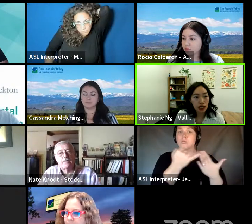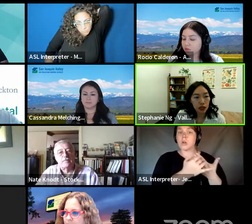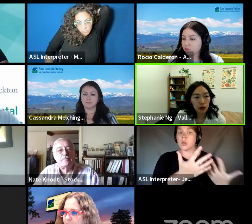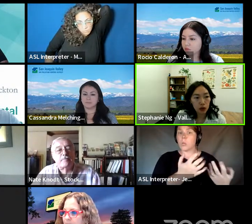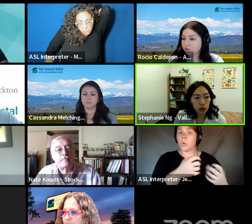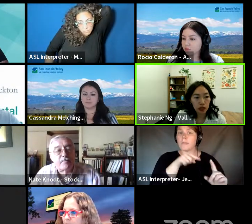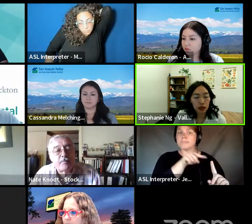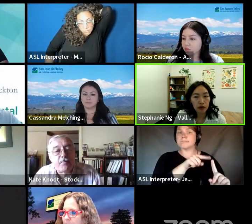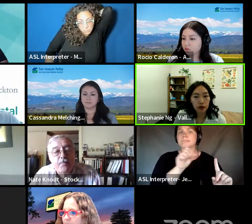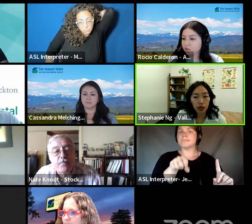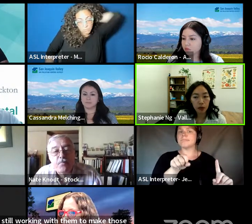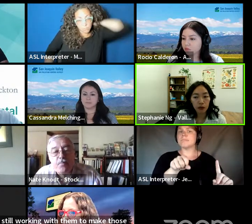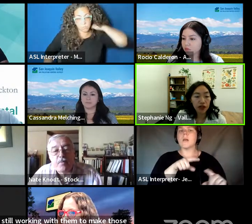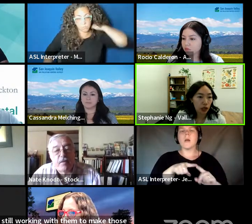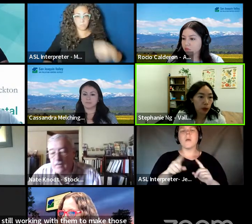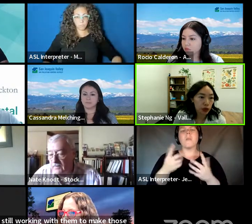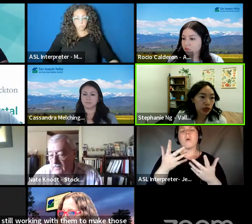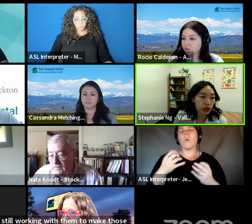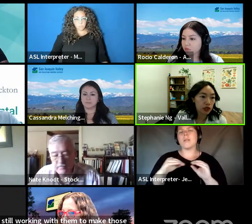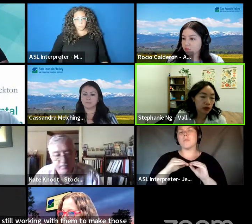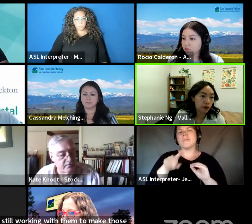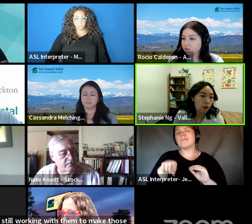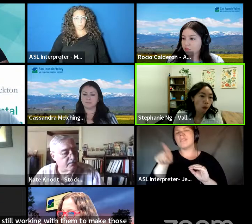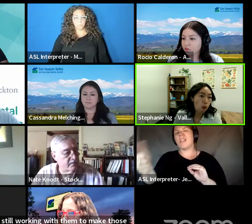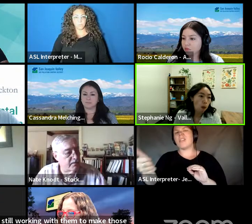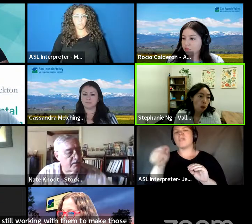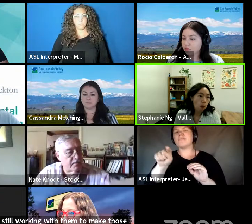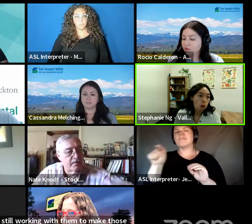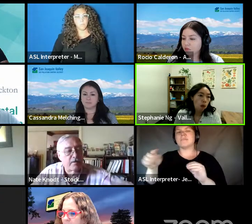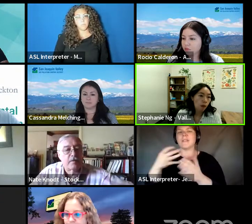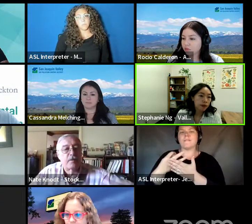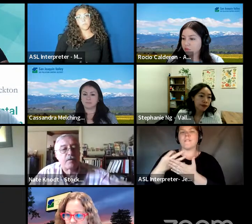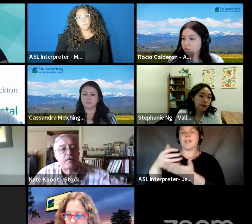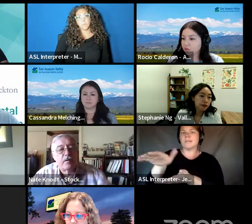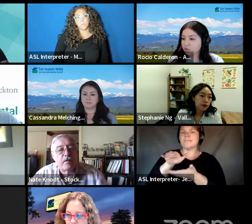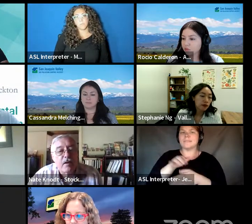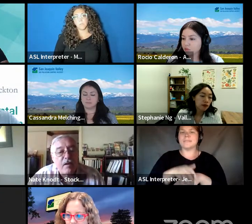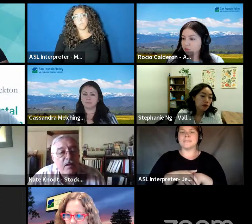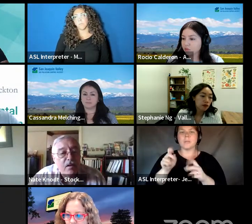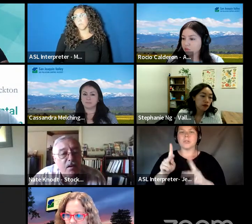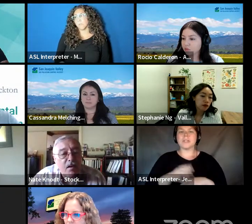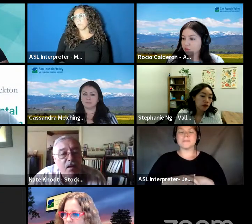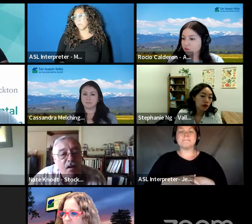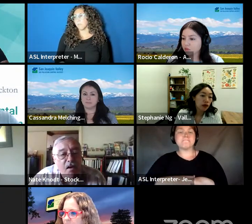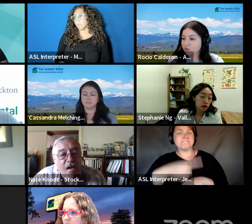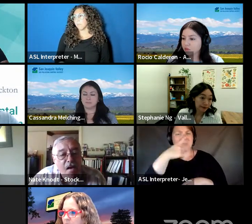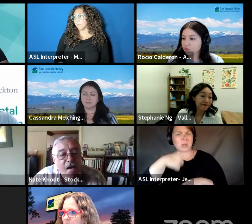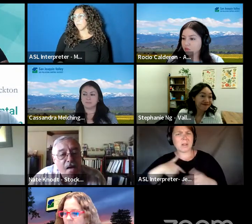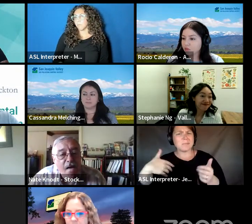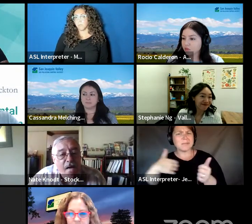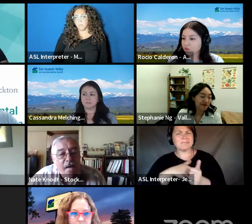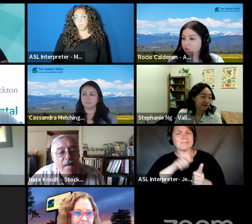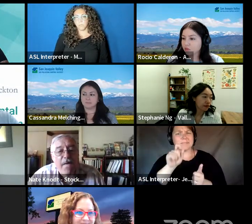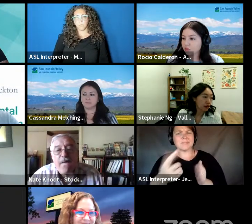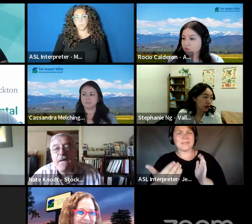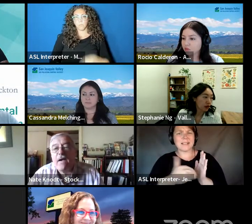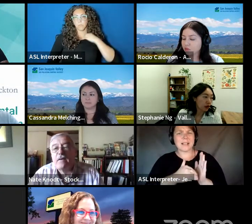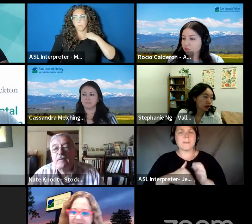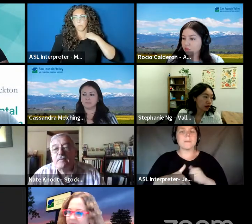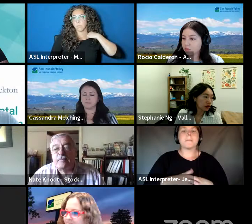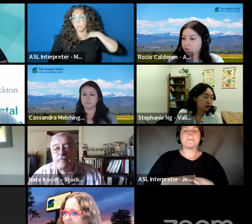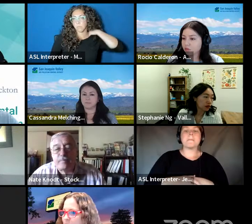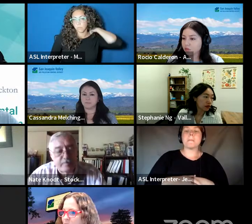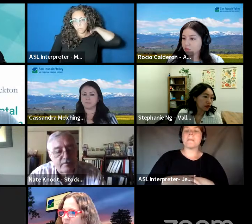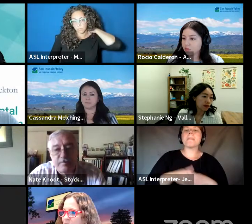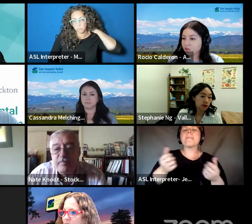kind of seeking alternative funding opportunities. May I make a follow-up question? Mm-hmm.